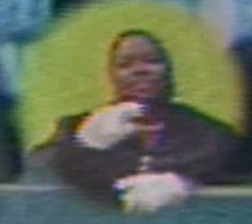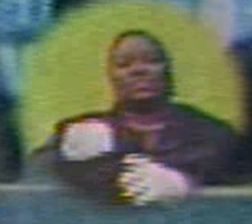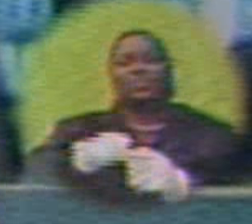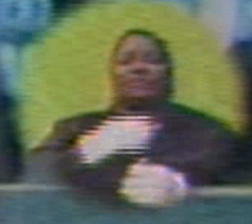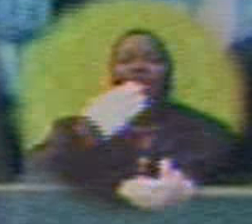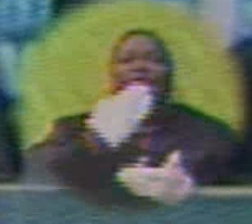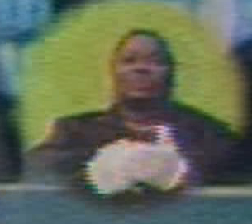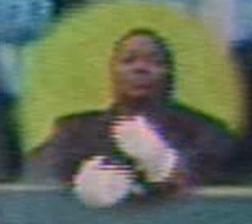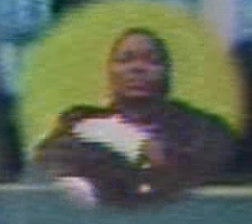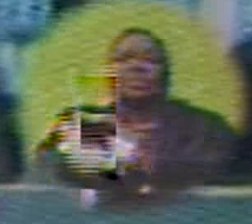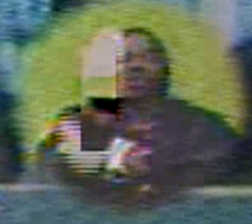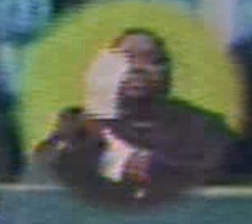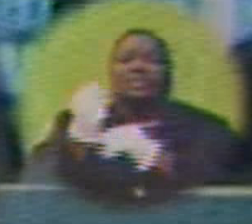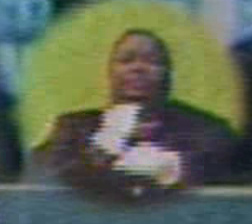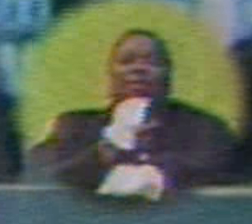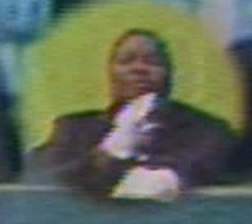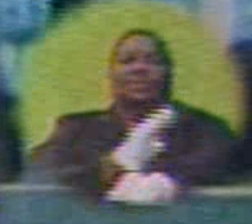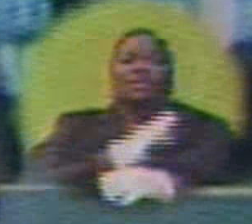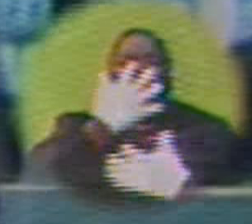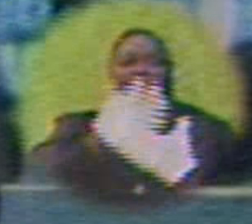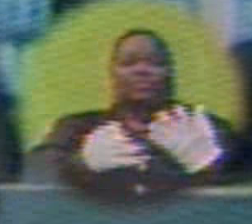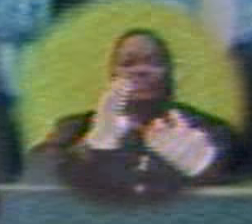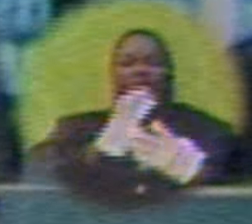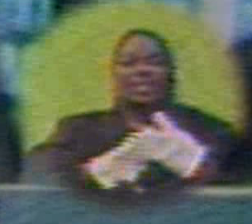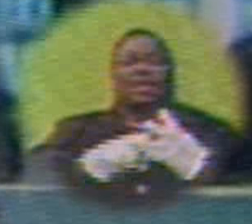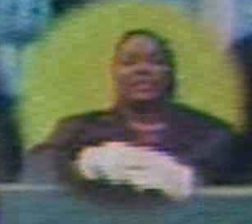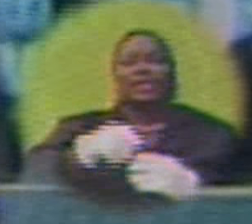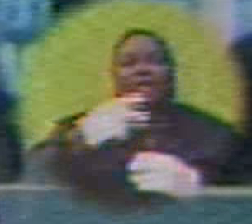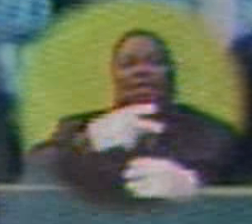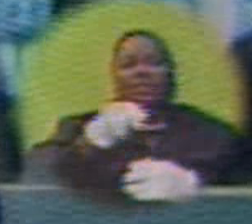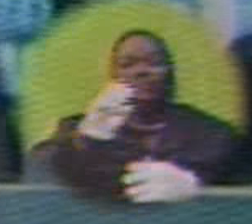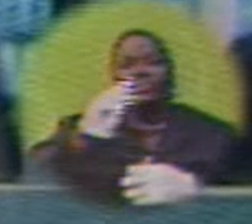Good Morning Antigua Barbuda, scheduled to be hosted at Honey Motors Limited.